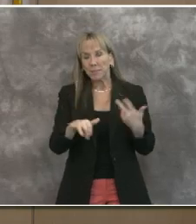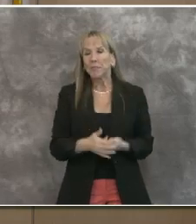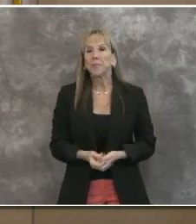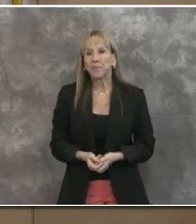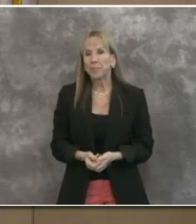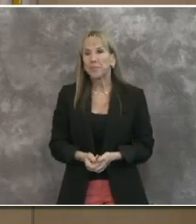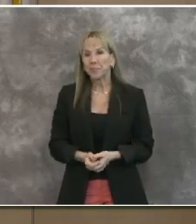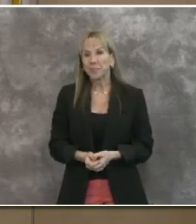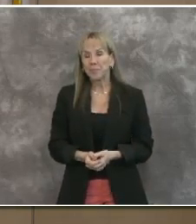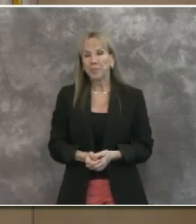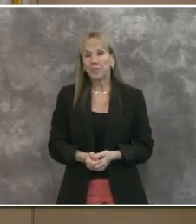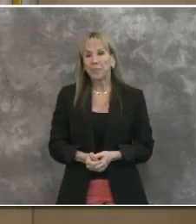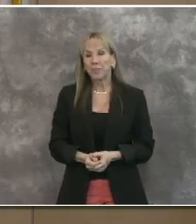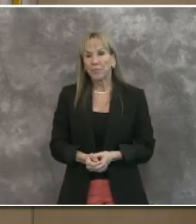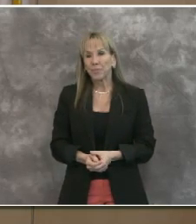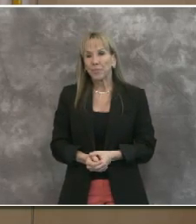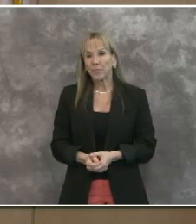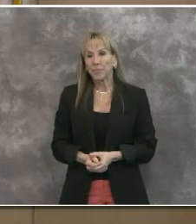Thank you, Nick.